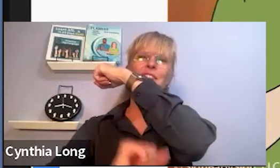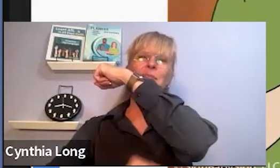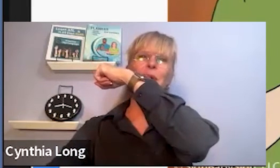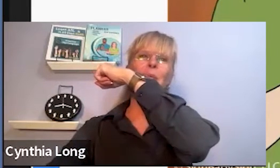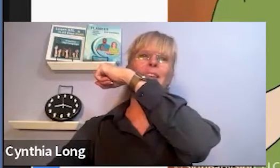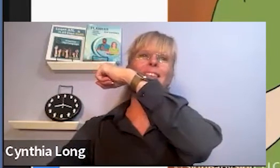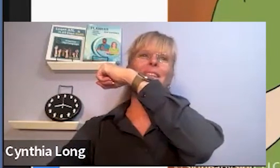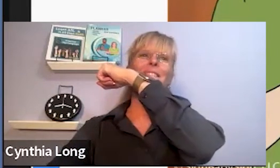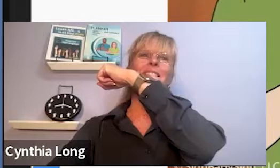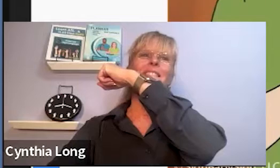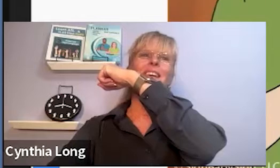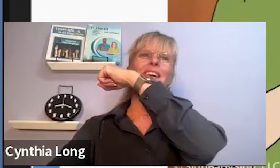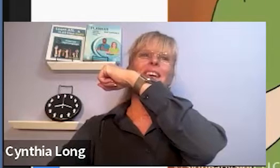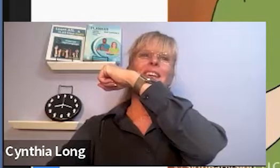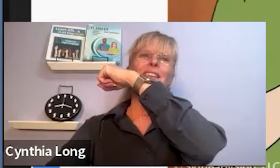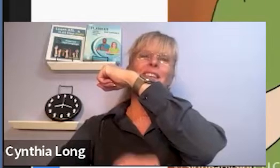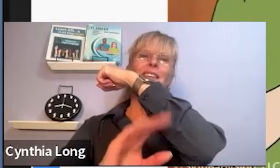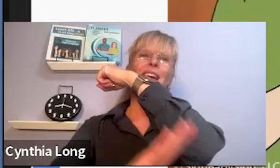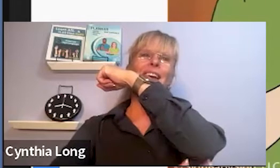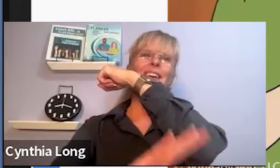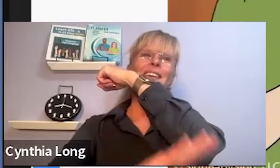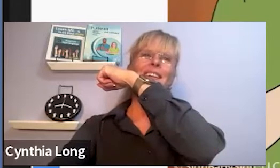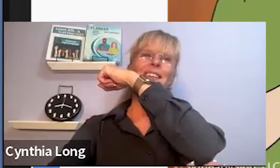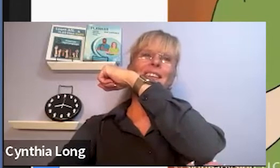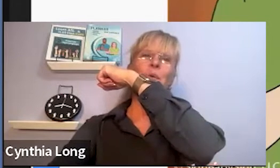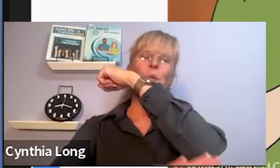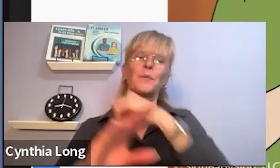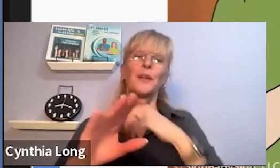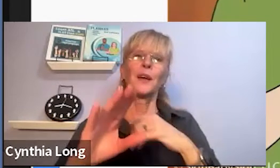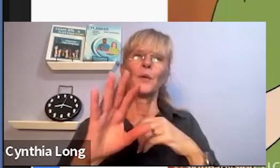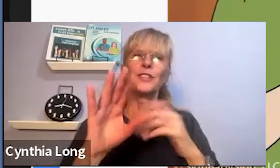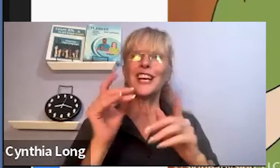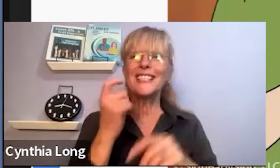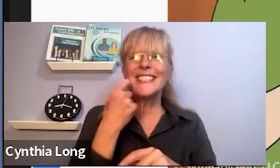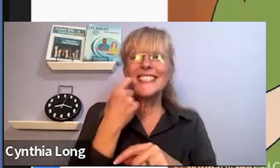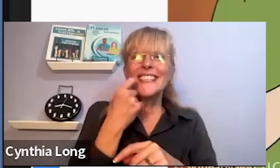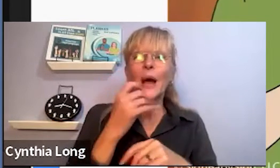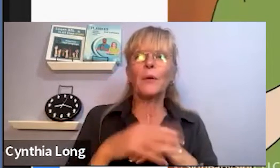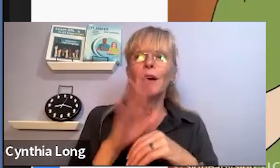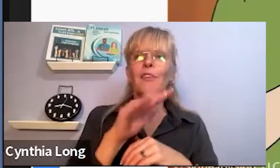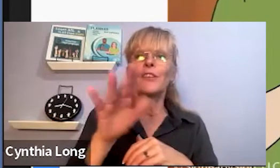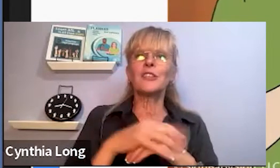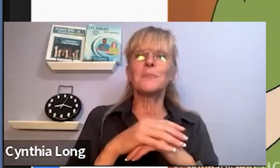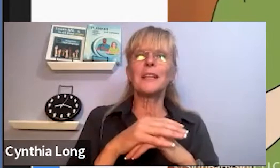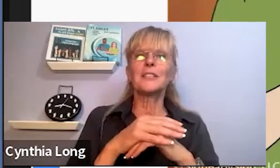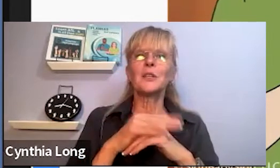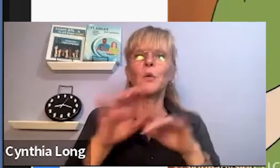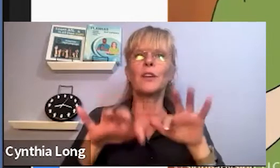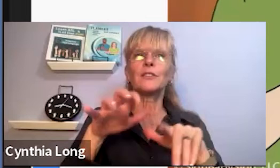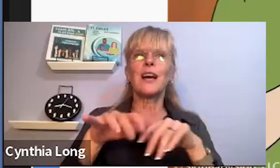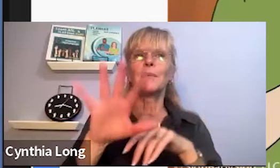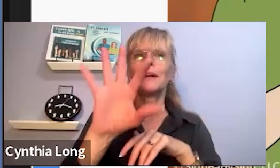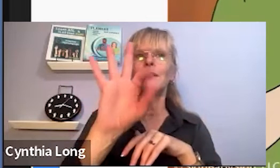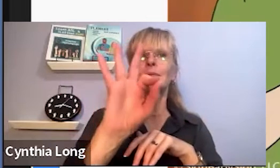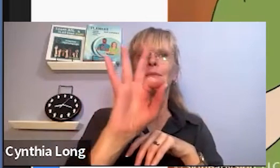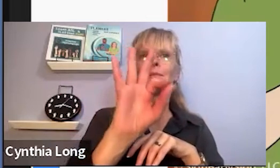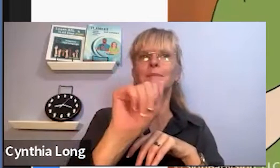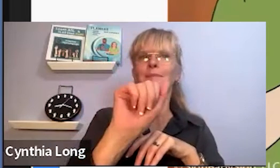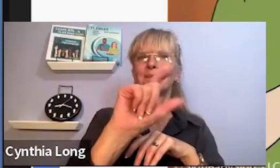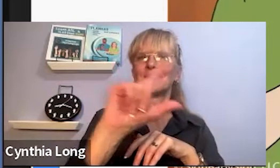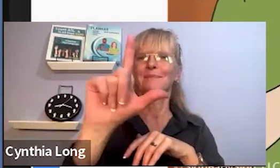Give you just a moment. Okay. We just did that one. I'm going to finger spell it too while you're